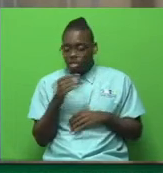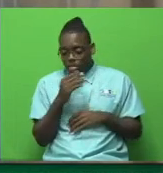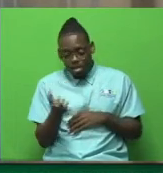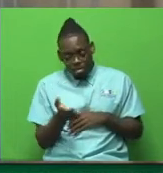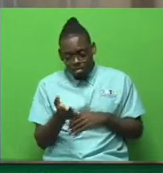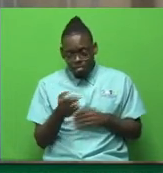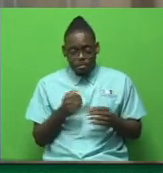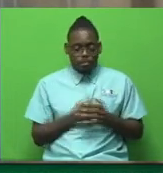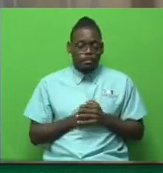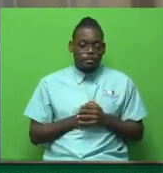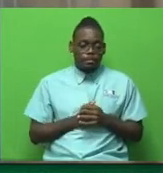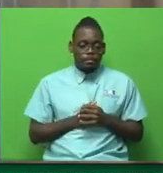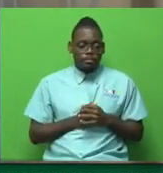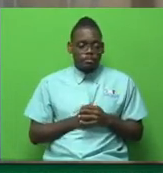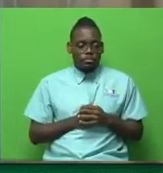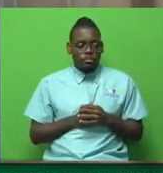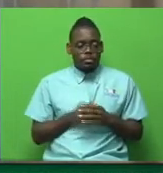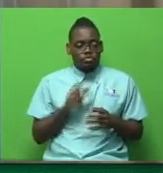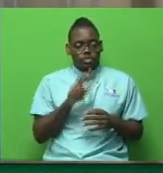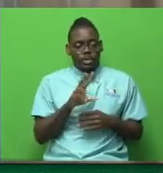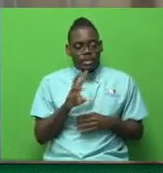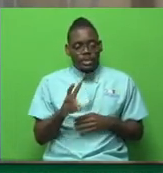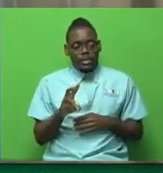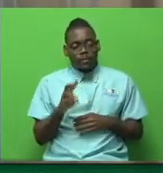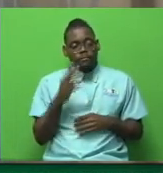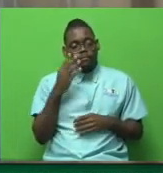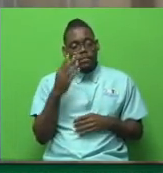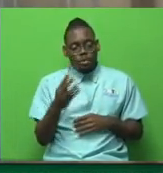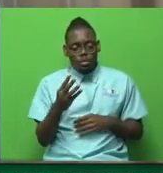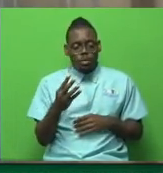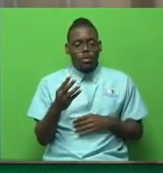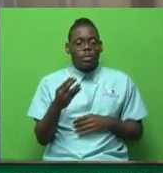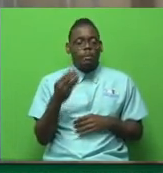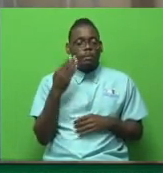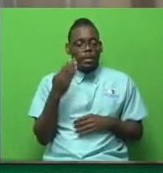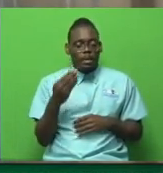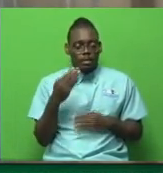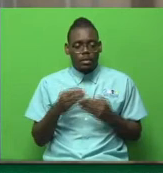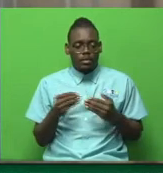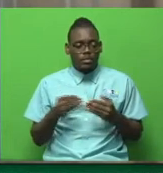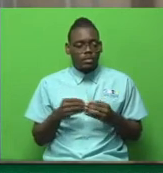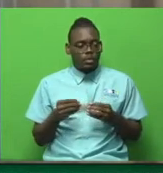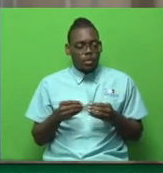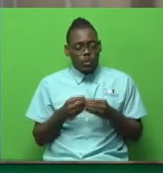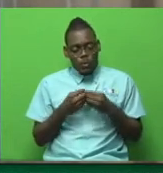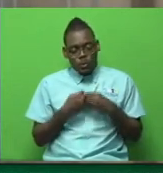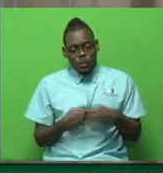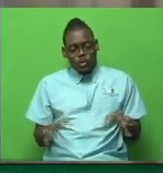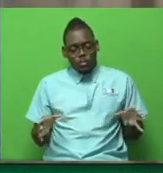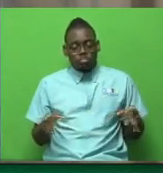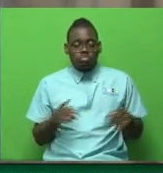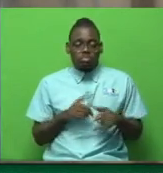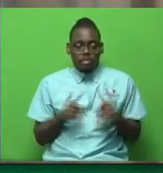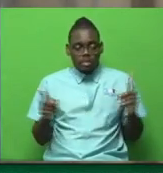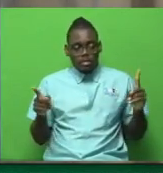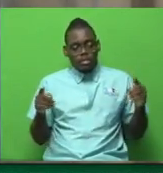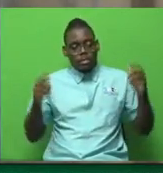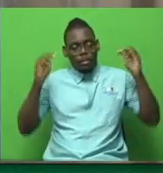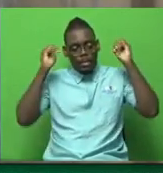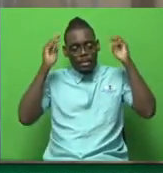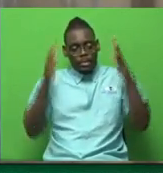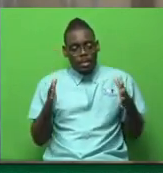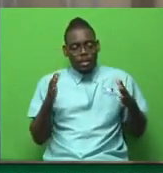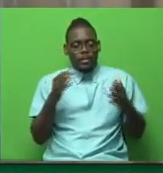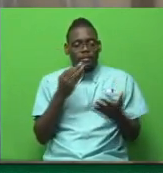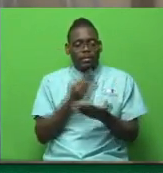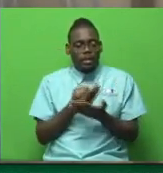36.4 billionaires lost that way Madam speaker but the government the Minister of Finance came on on Monday gone and